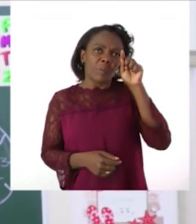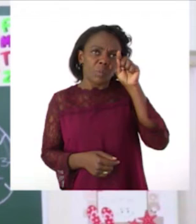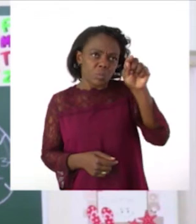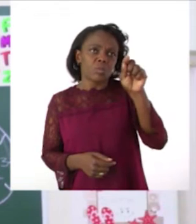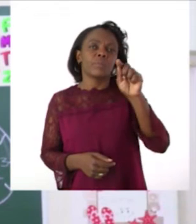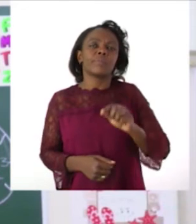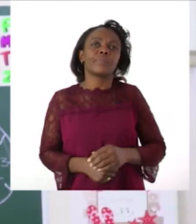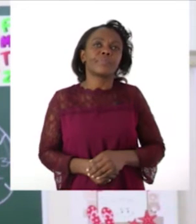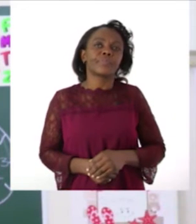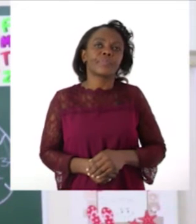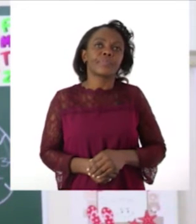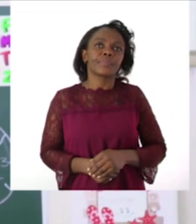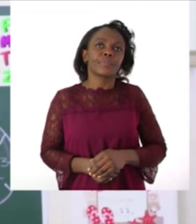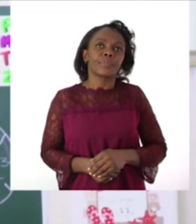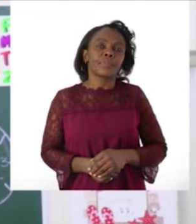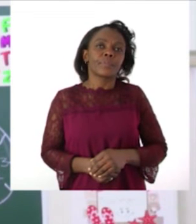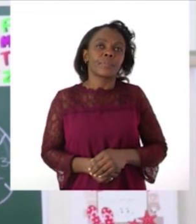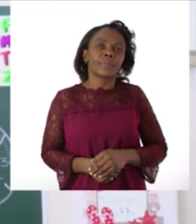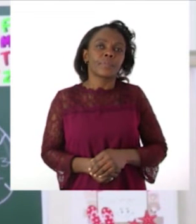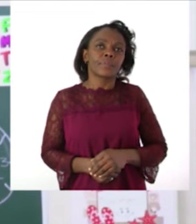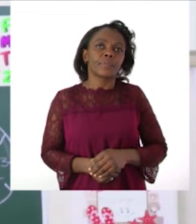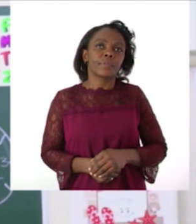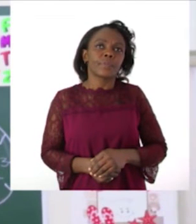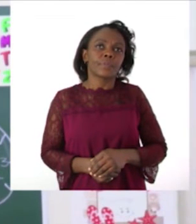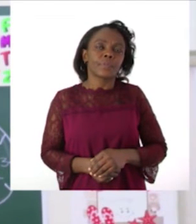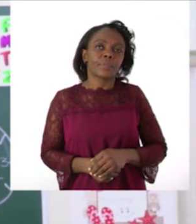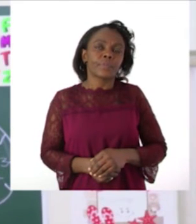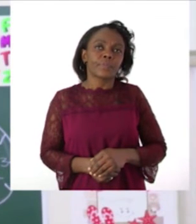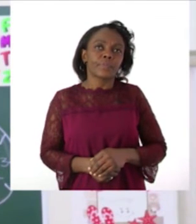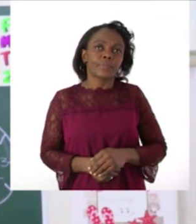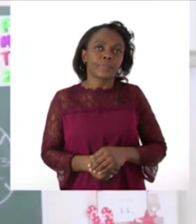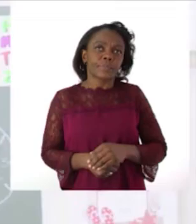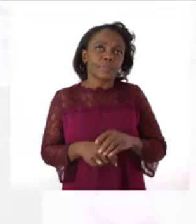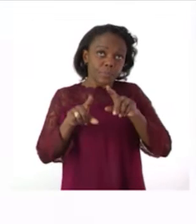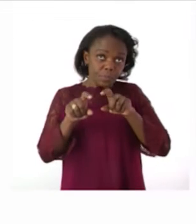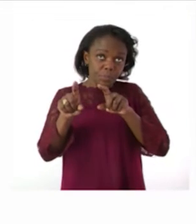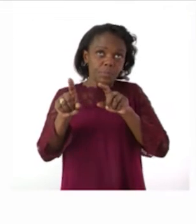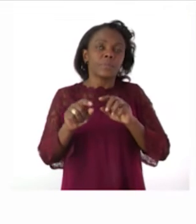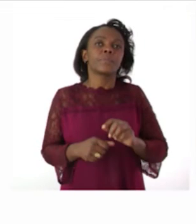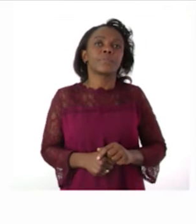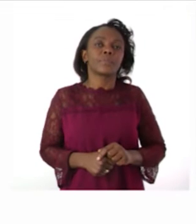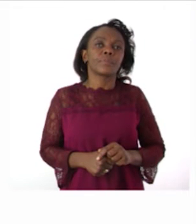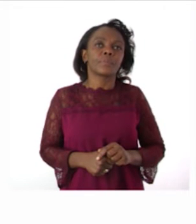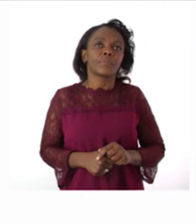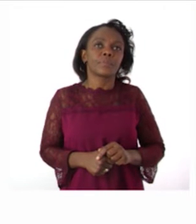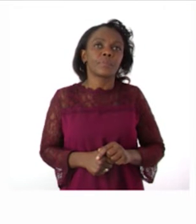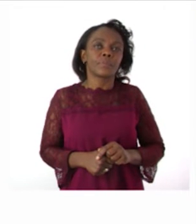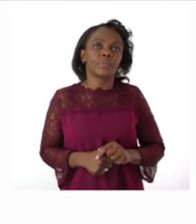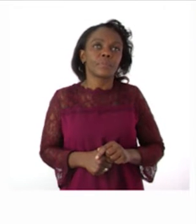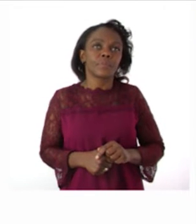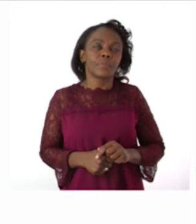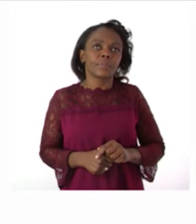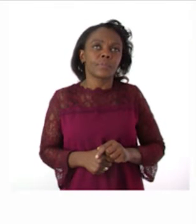and then you have to follow the instructions of what you should do to them. With the capital letters and the